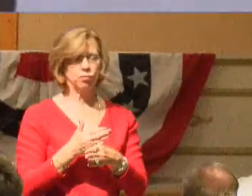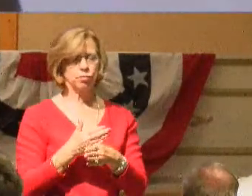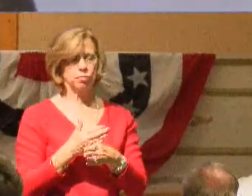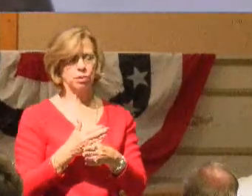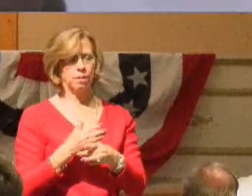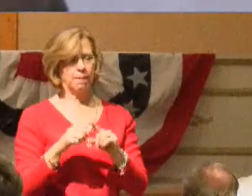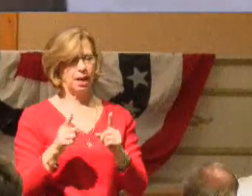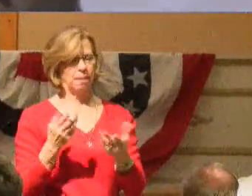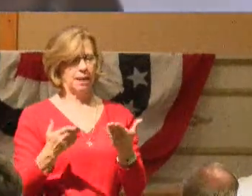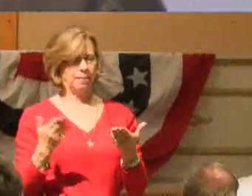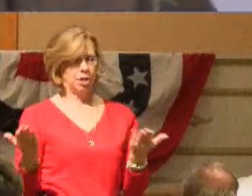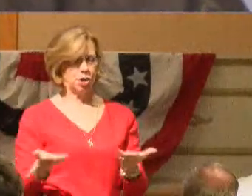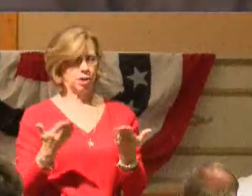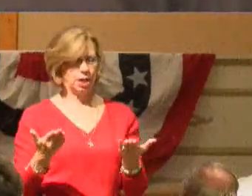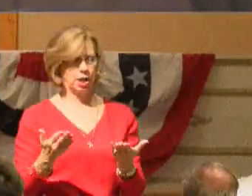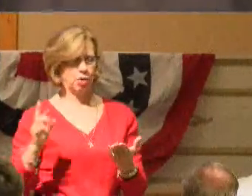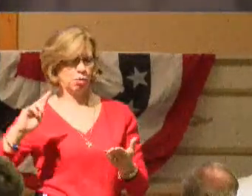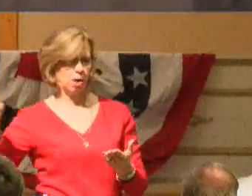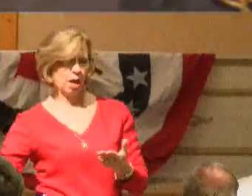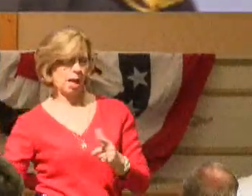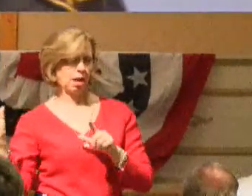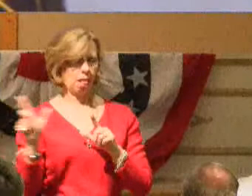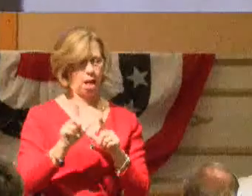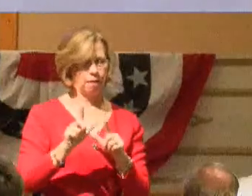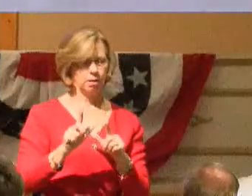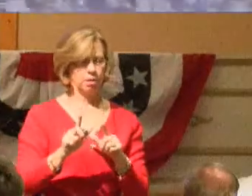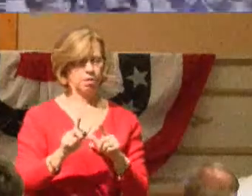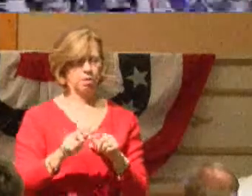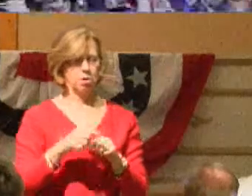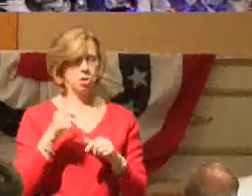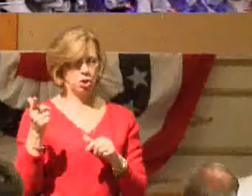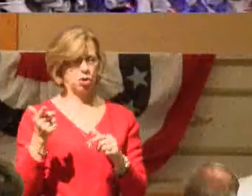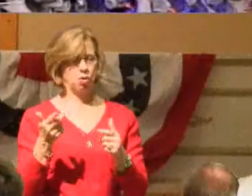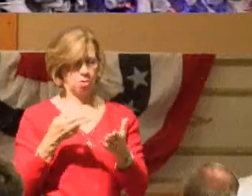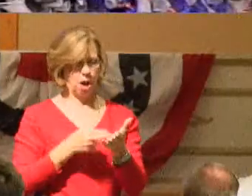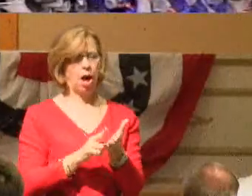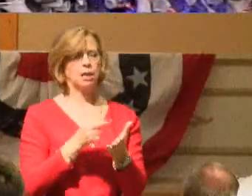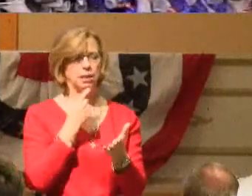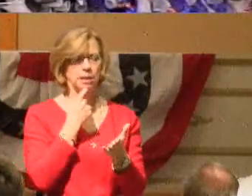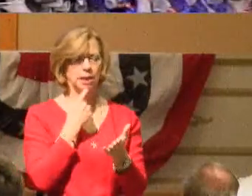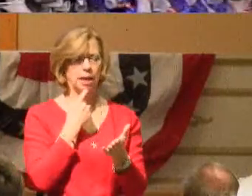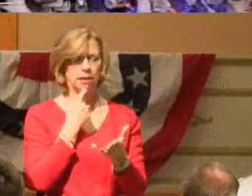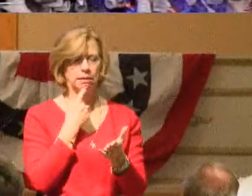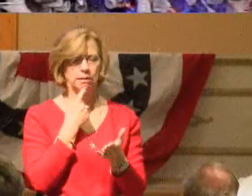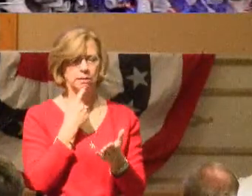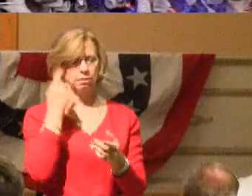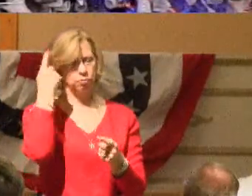you're here today, over to my right, your left, and you would be honest enough to say, Brother Jim,